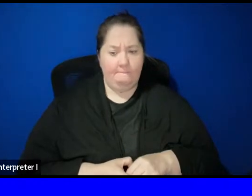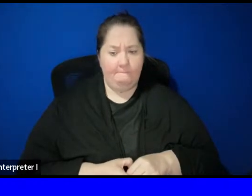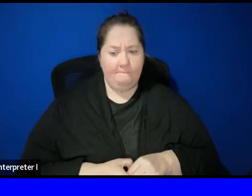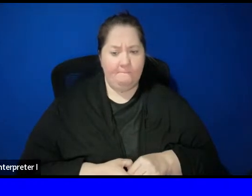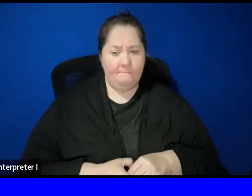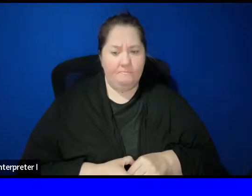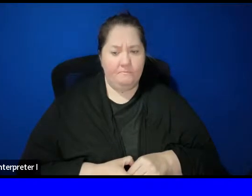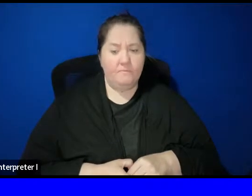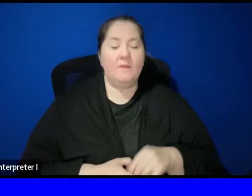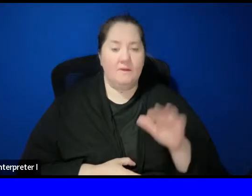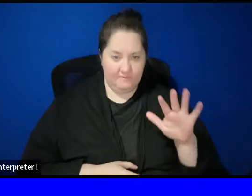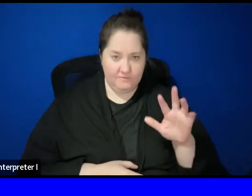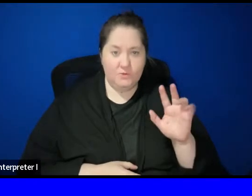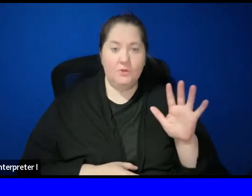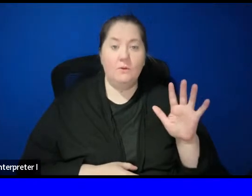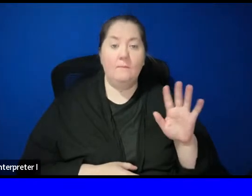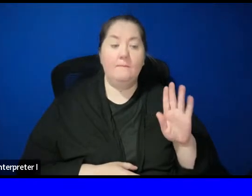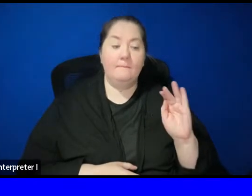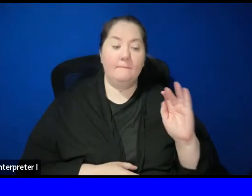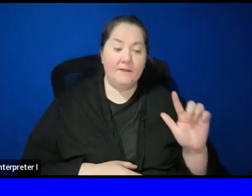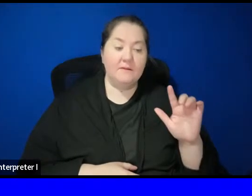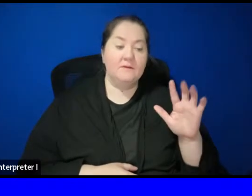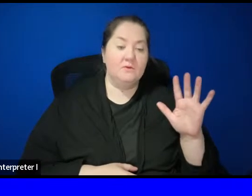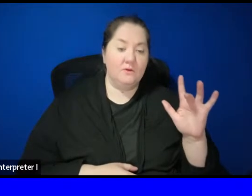And it's 542.